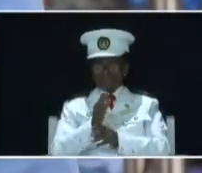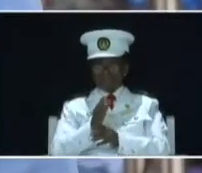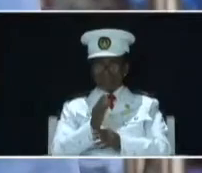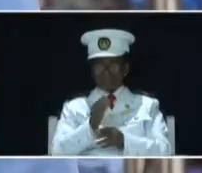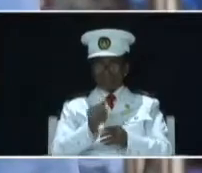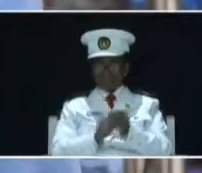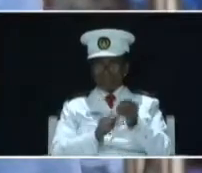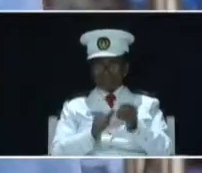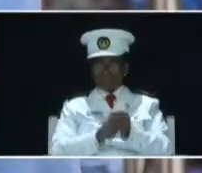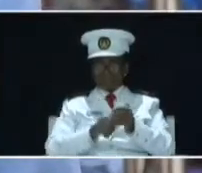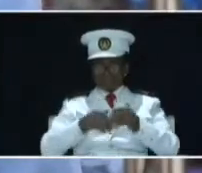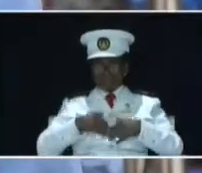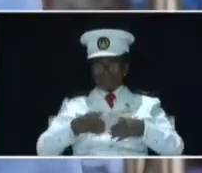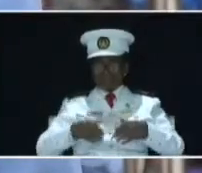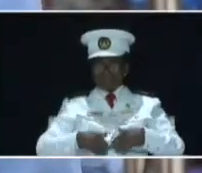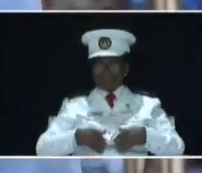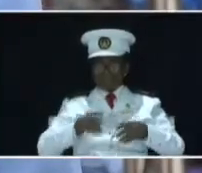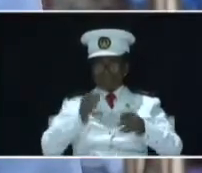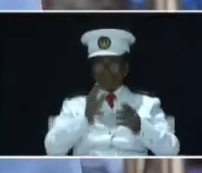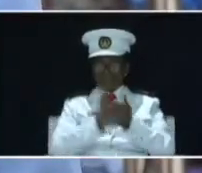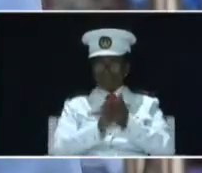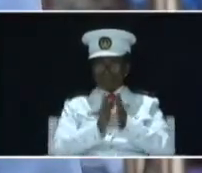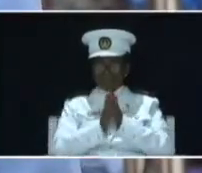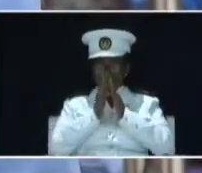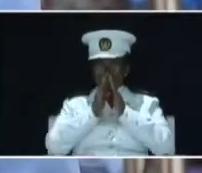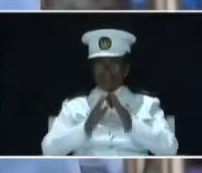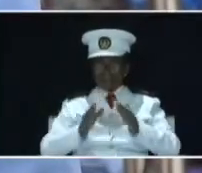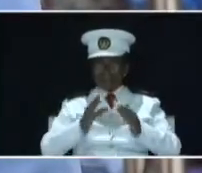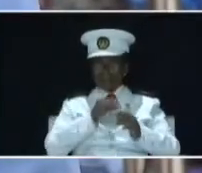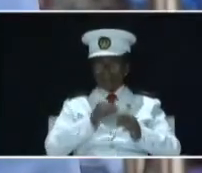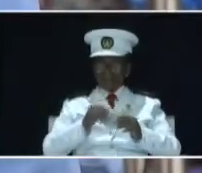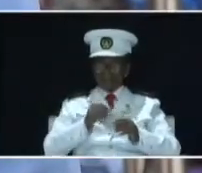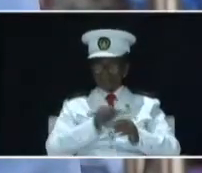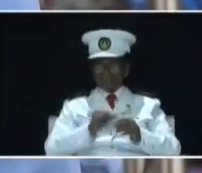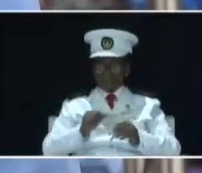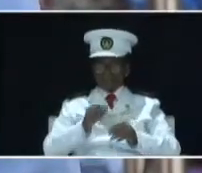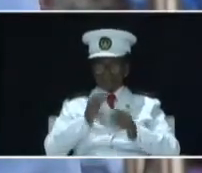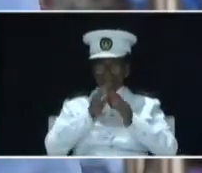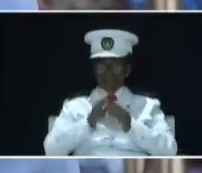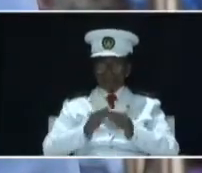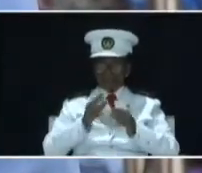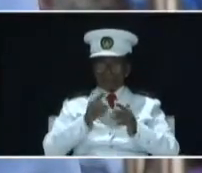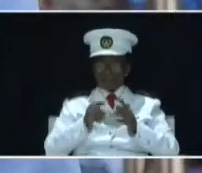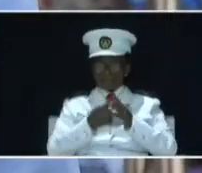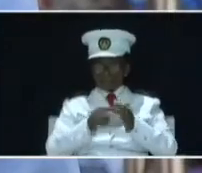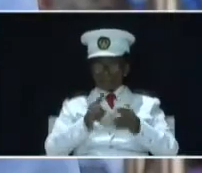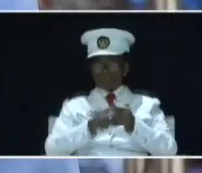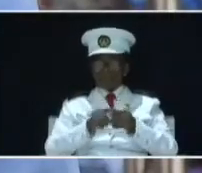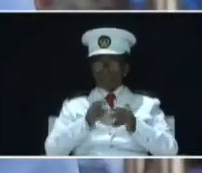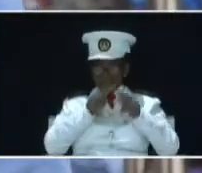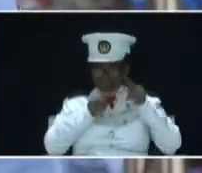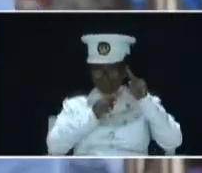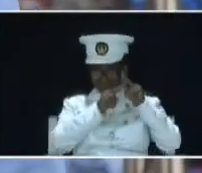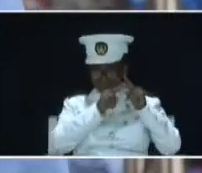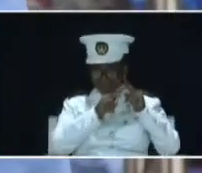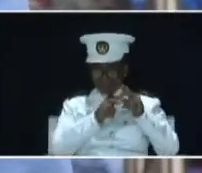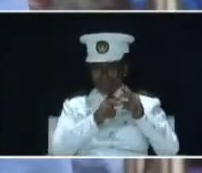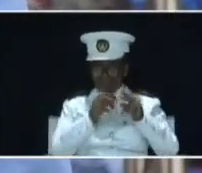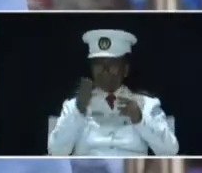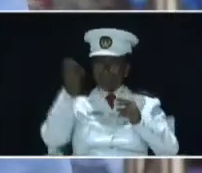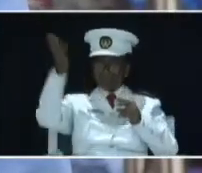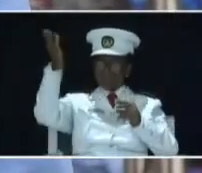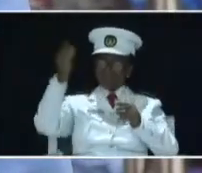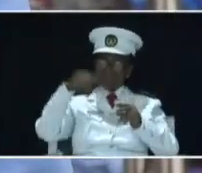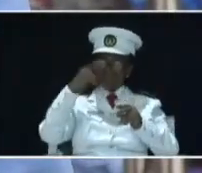And then a brother began to prophesy, "Thus saith the Lord," and he began. And I nudged the